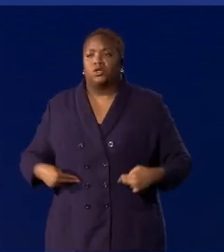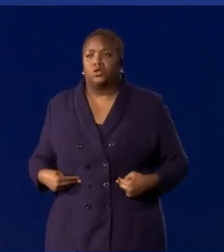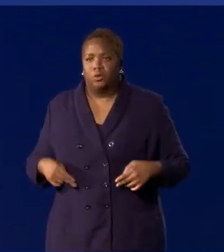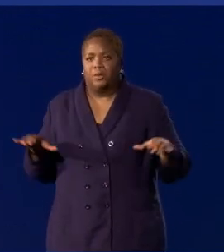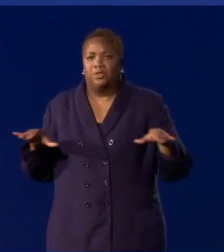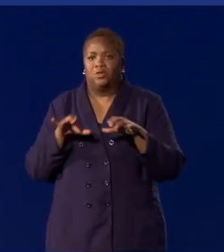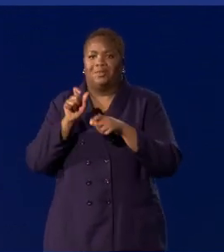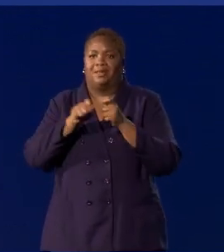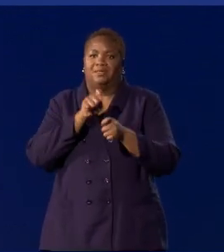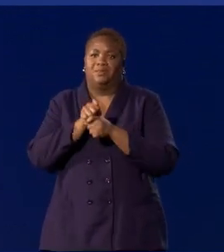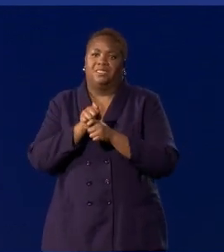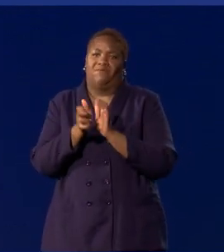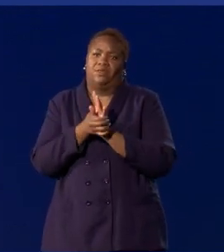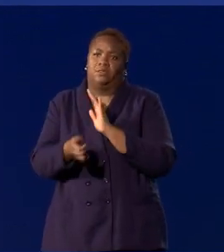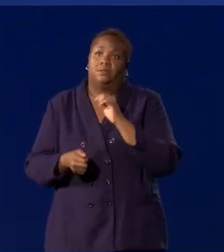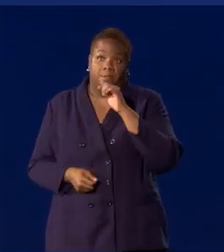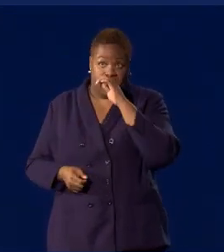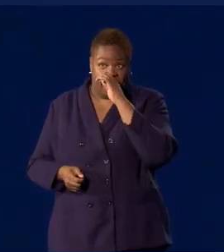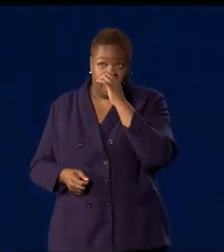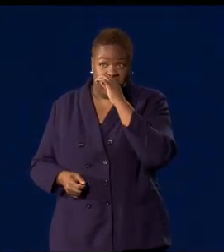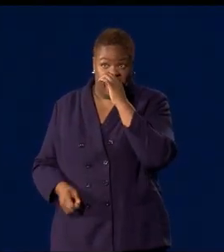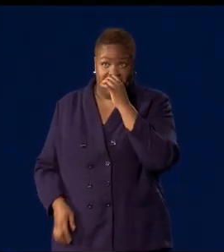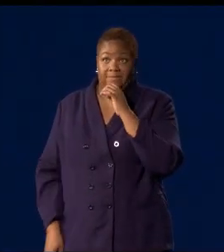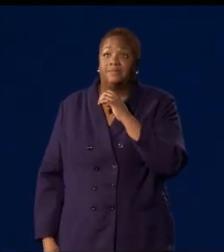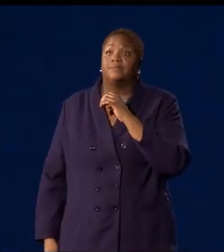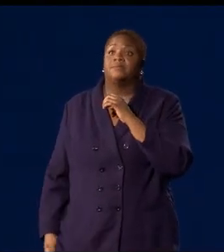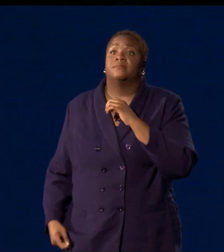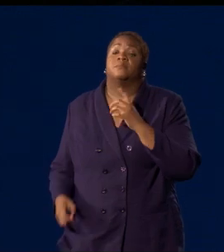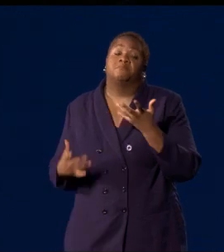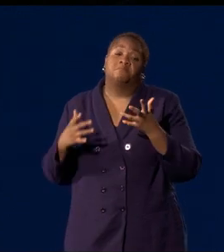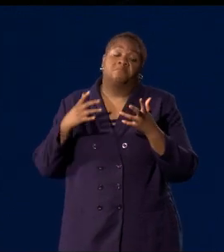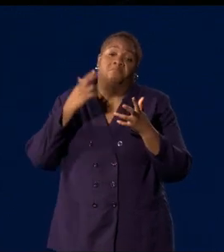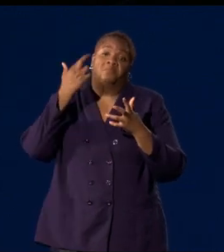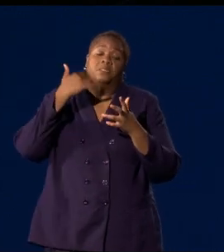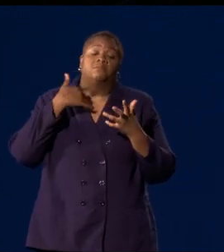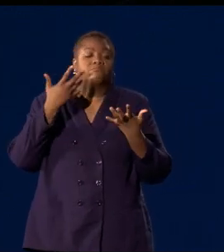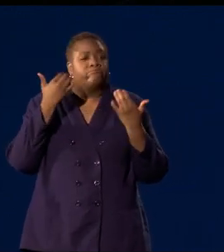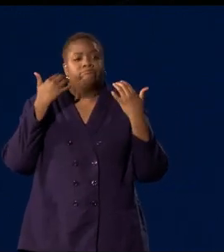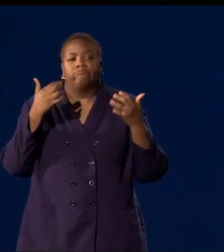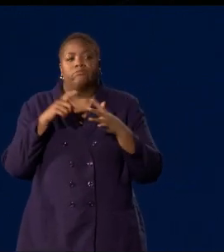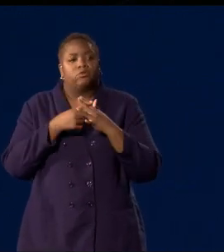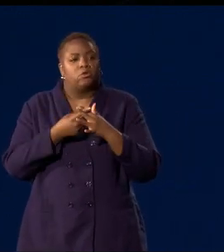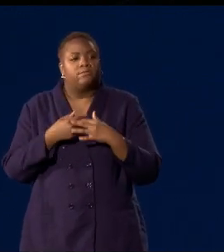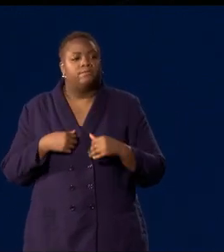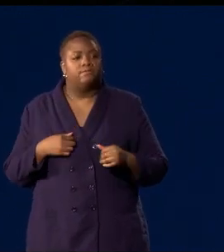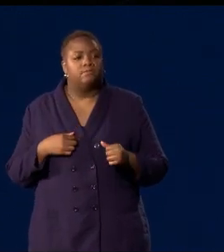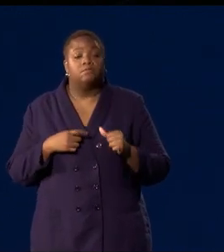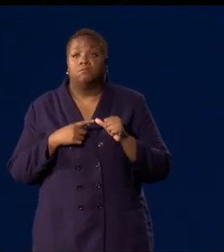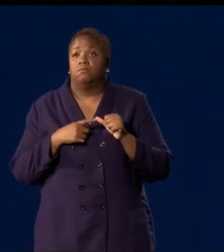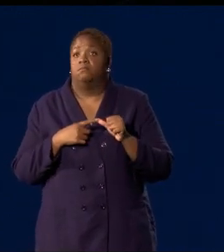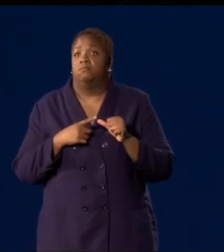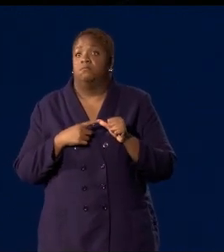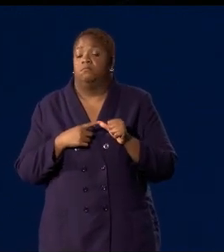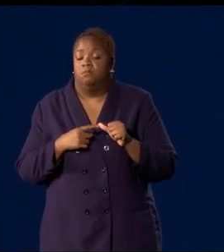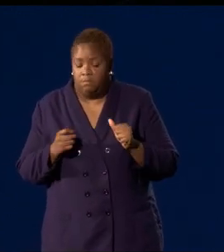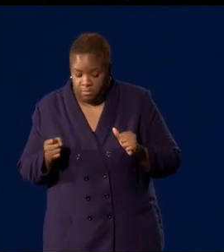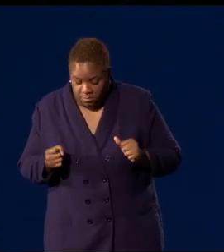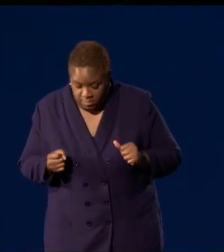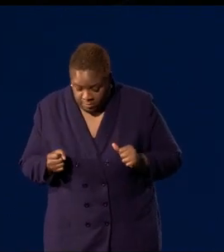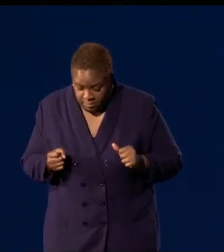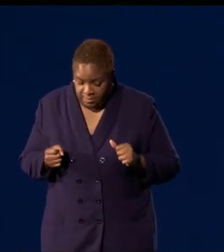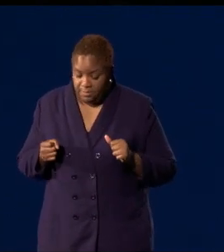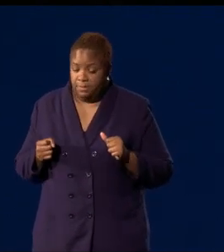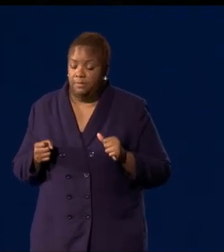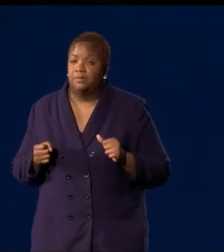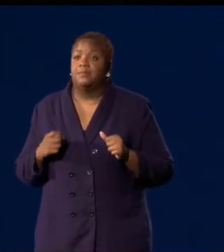that particular skill? What did we find? Well, let's dive right in. First, we saw, you can see on